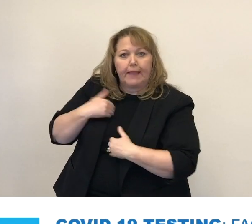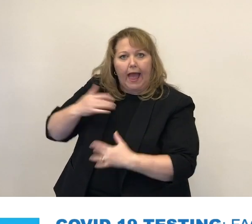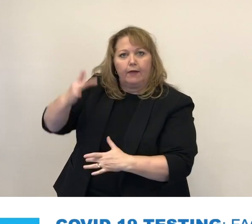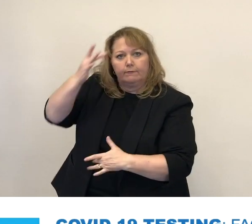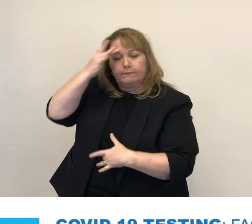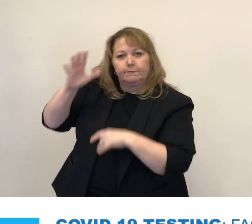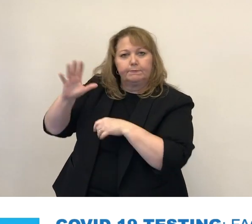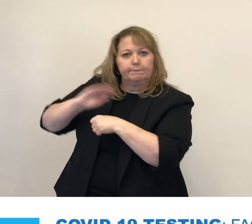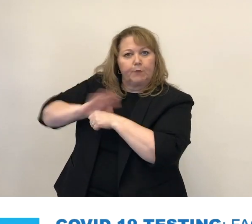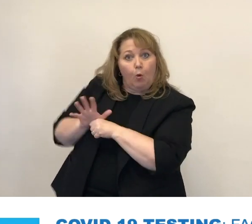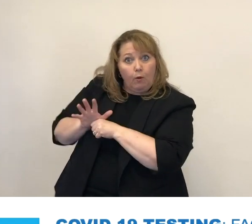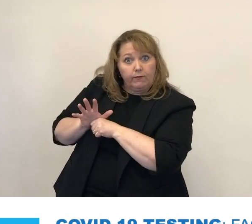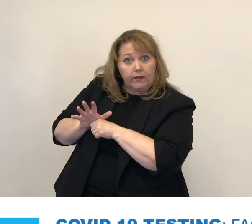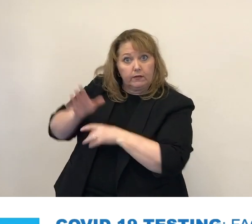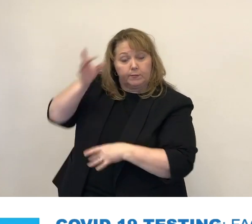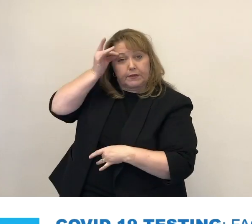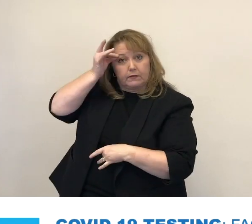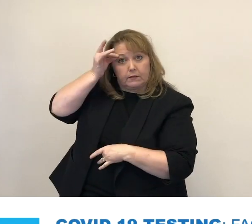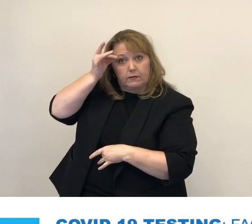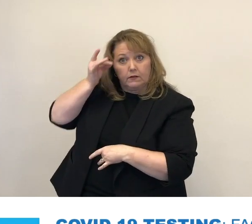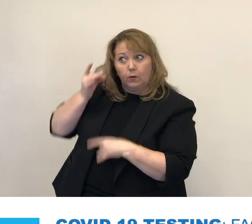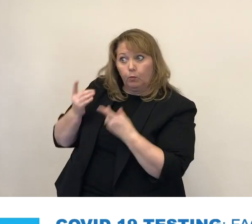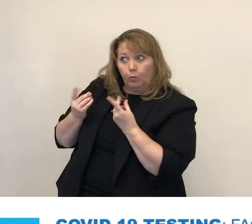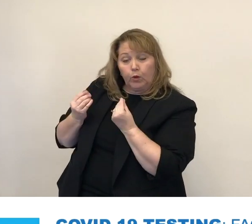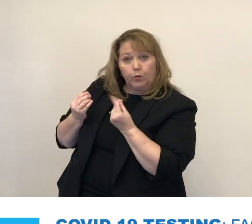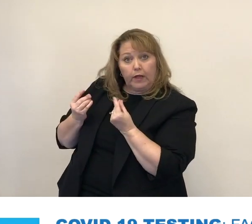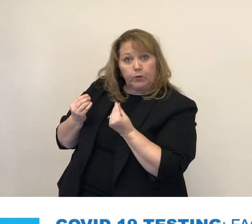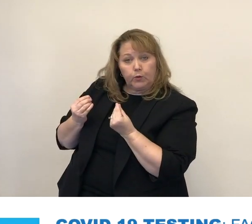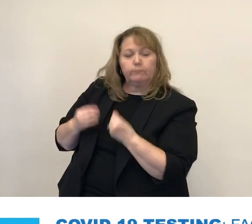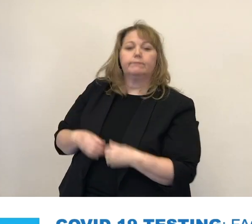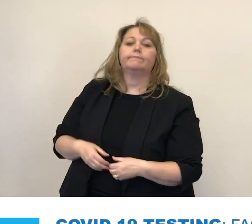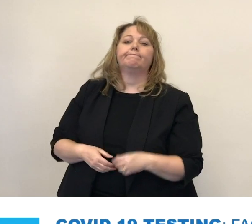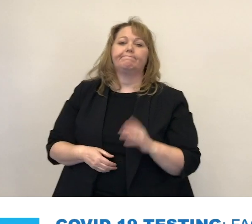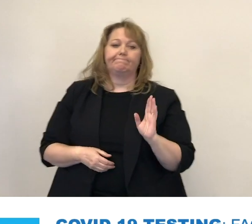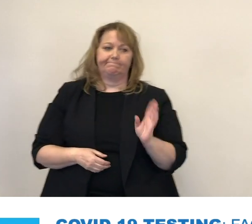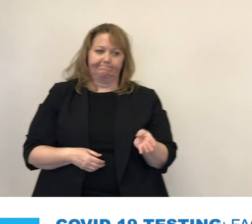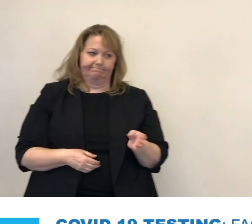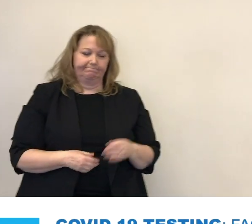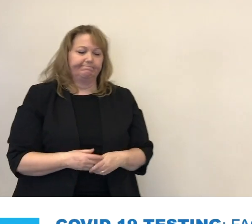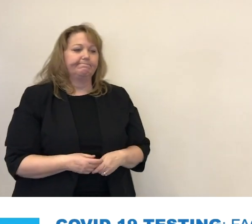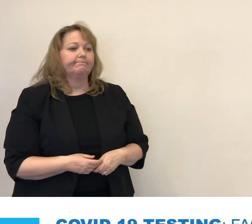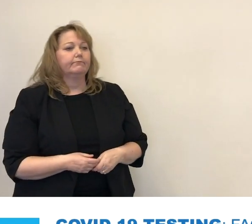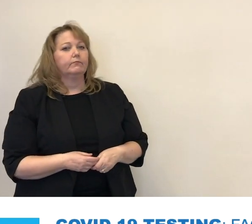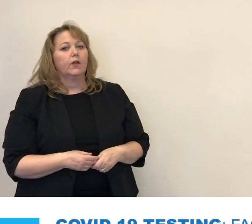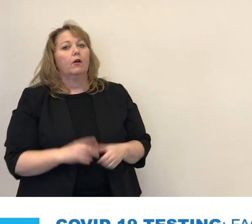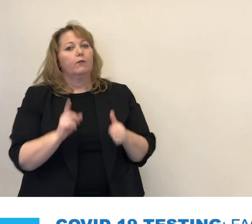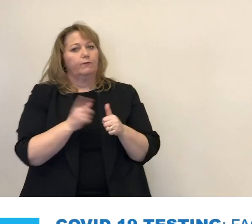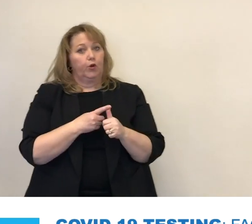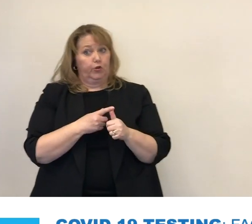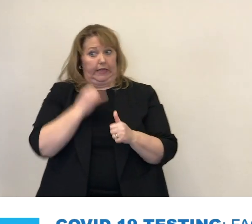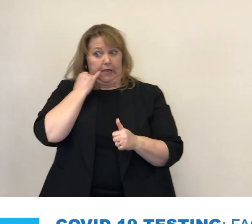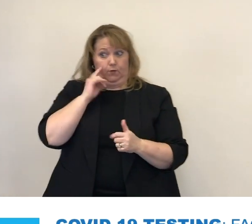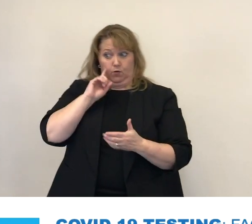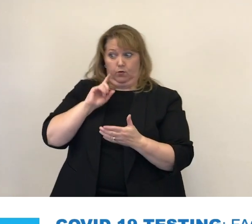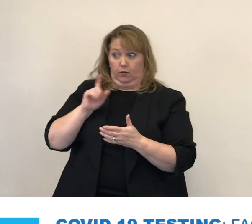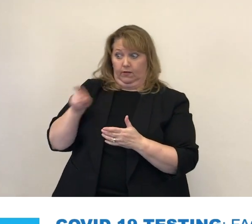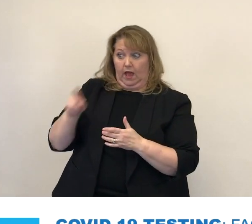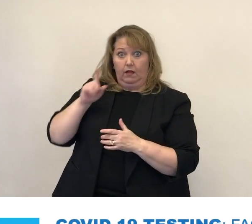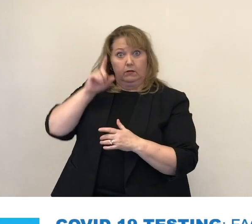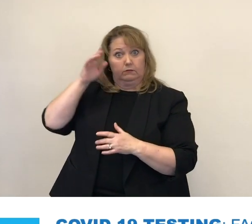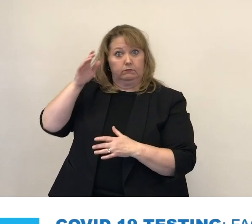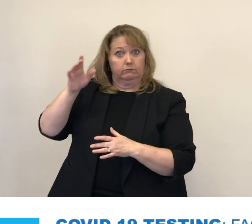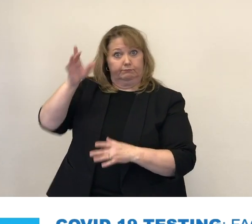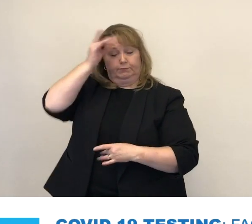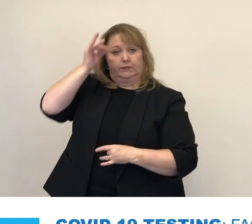with somebody who's confirmed positive for COVID-19, the very first thing you should do is to consult your healthcare provider. Your